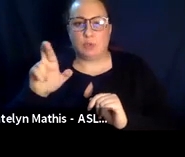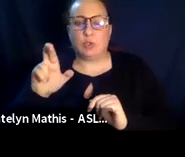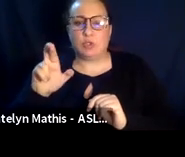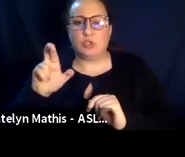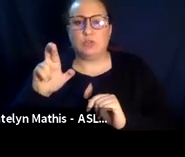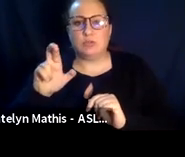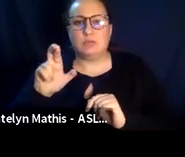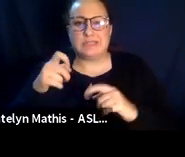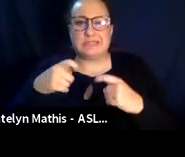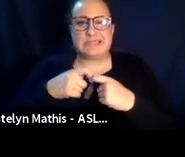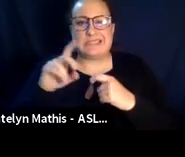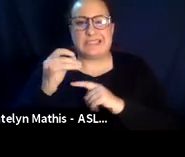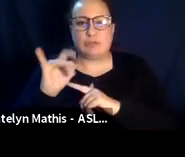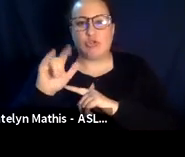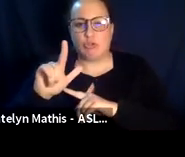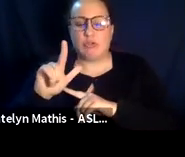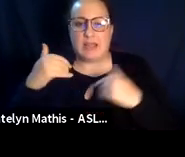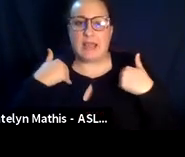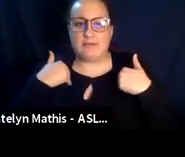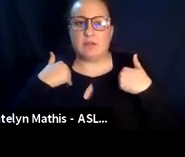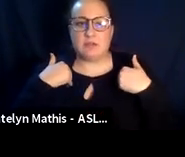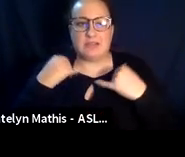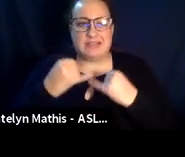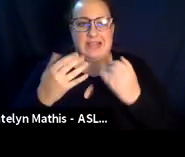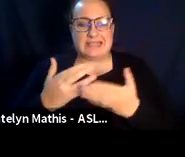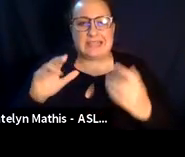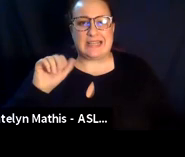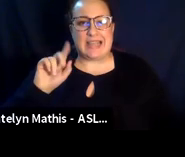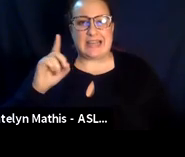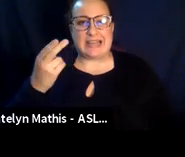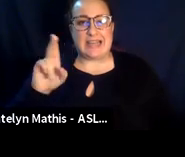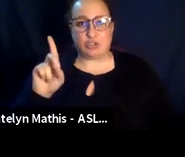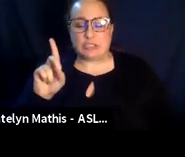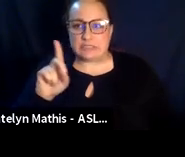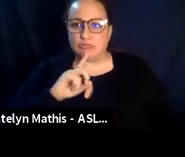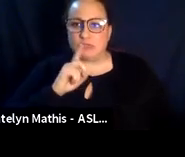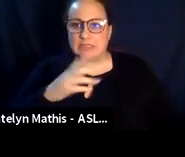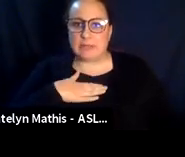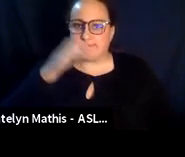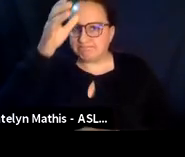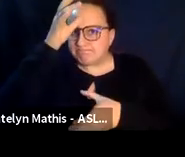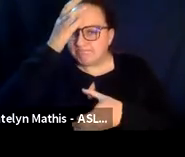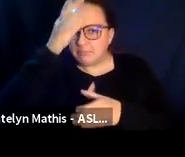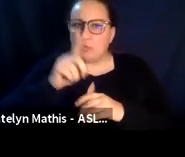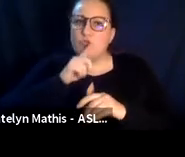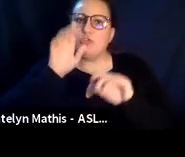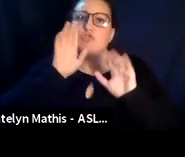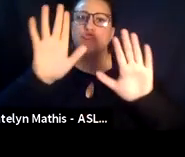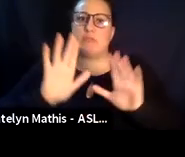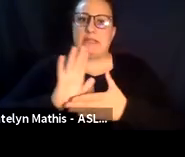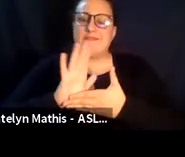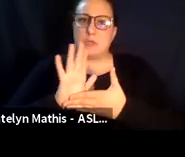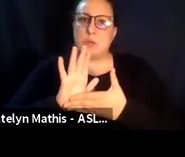And then the last thing I'm going to say is, you know, ADHD happens to be in my wheelhouse, and there's a really great video.